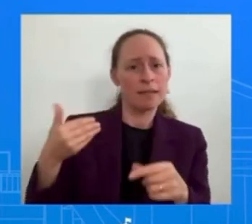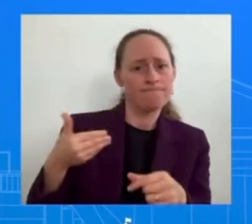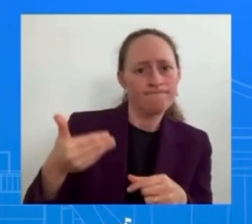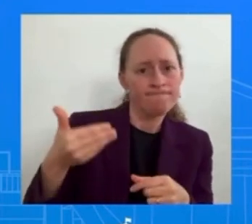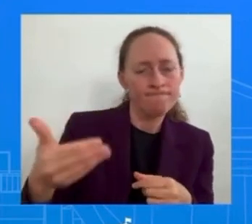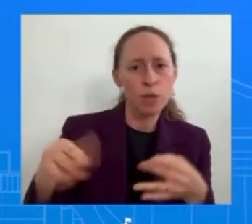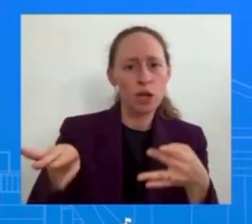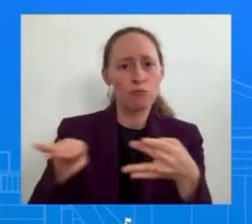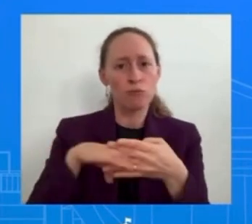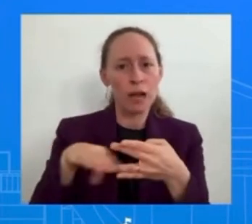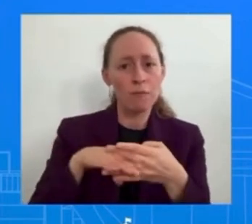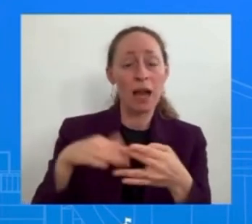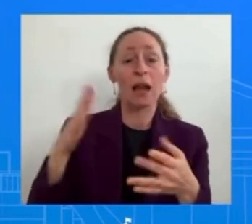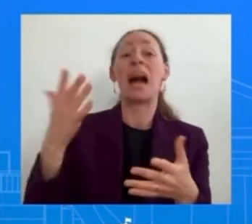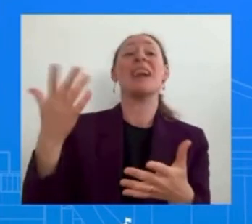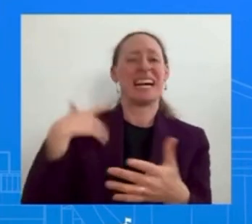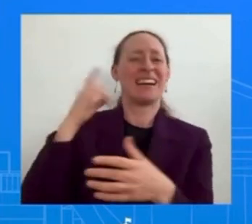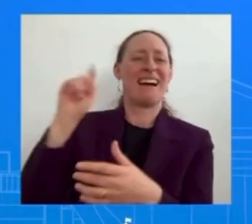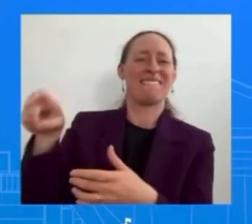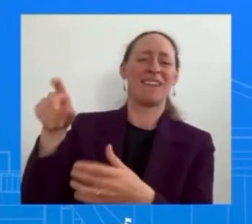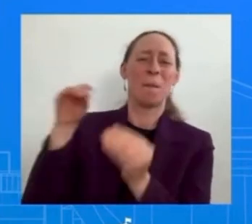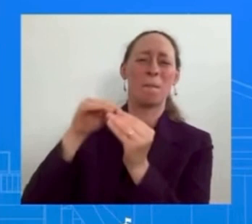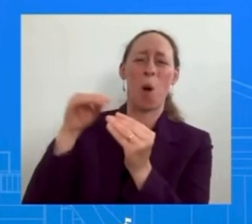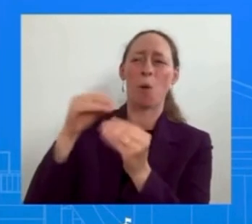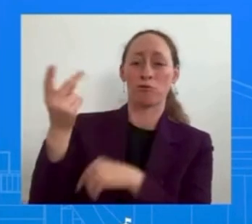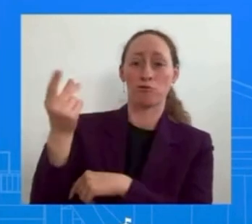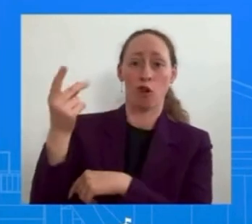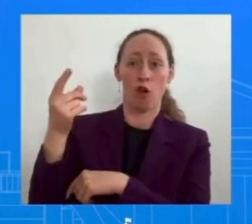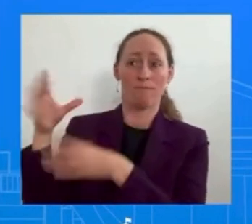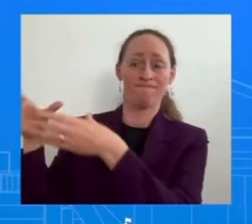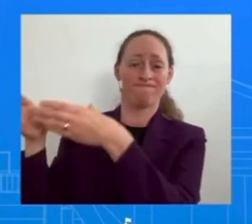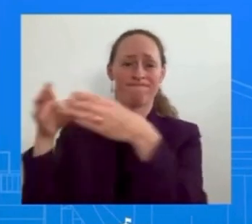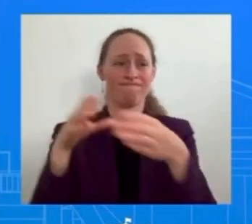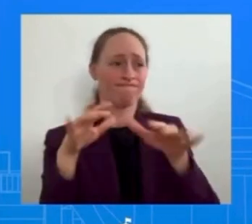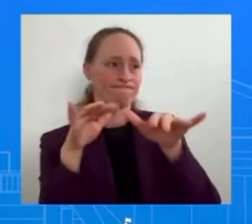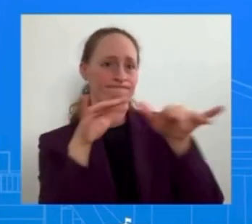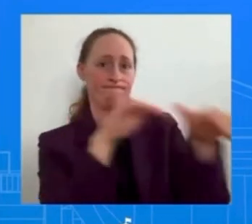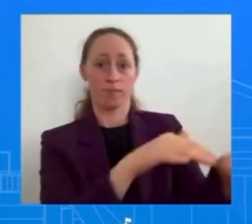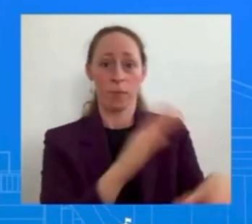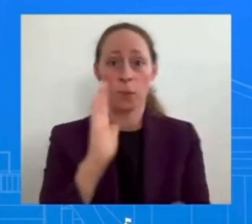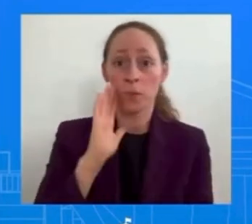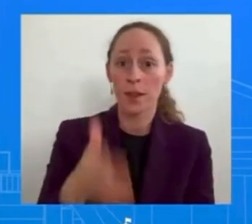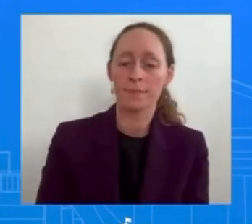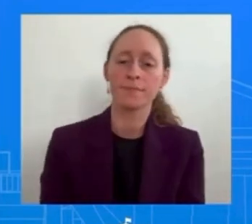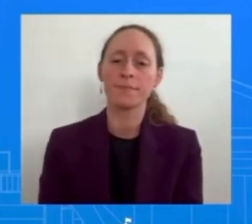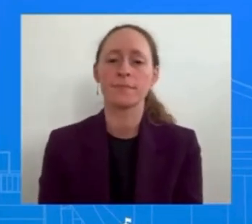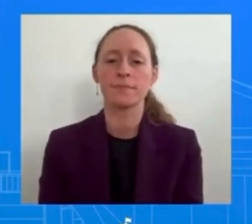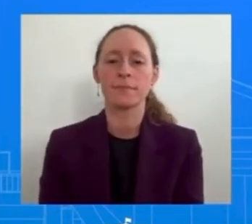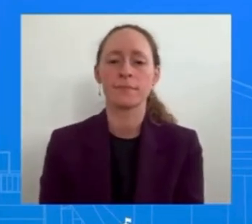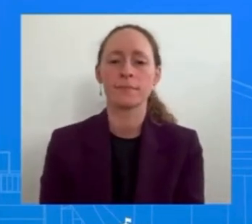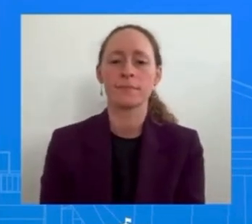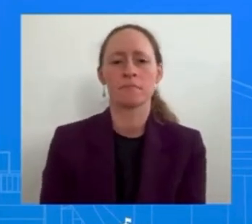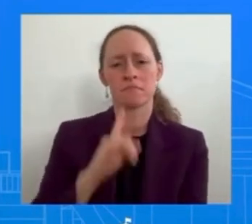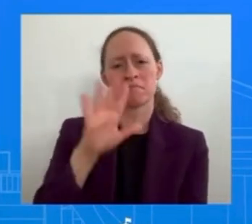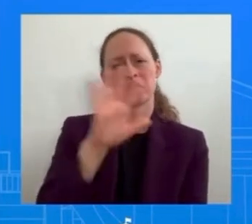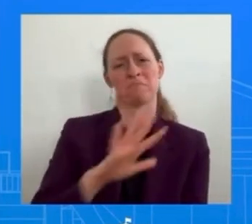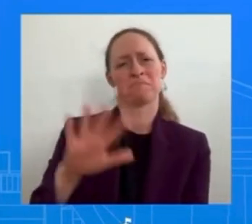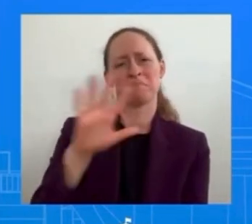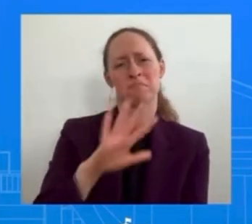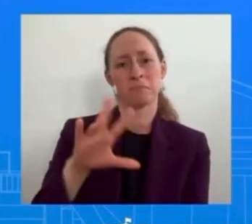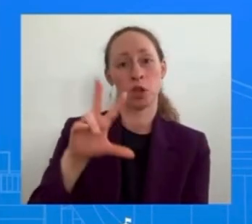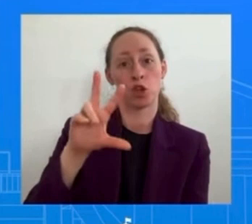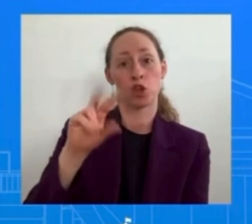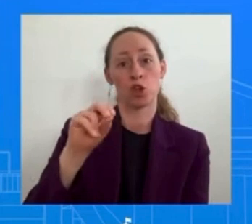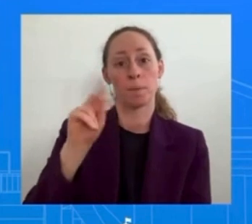them, 30 specialists from the HHS mortuary teams are already in Maui and will soon be joined by the